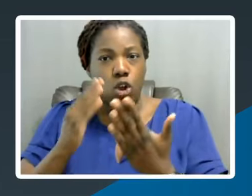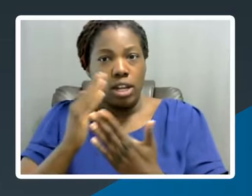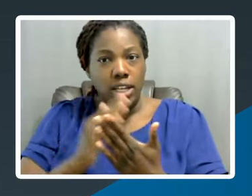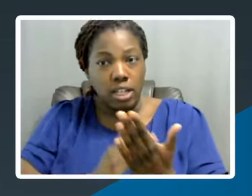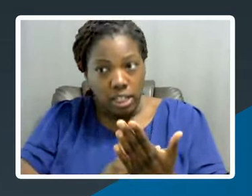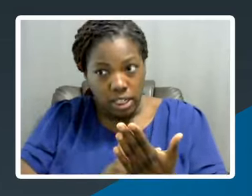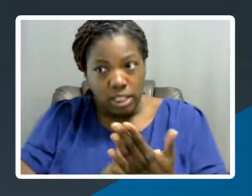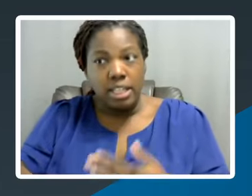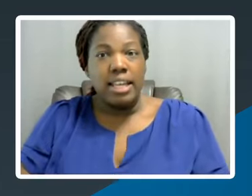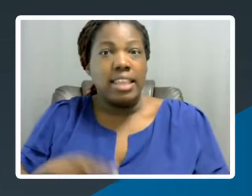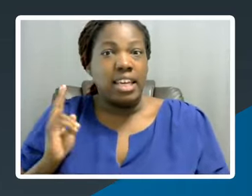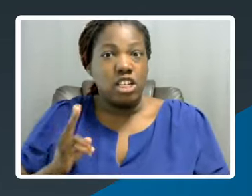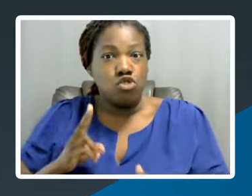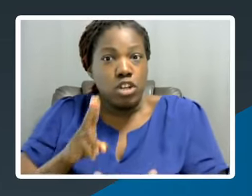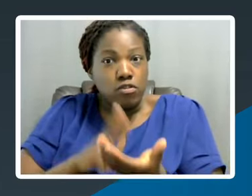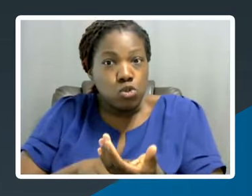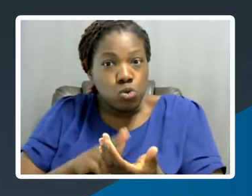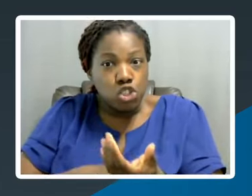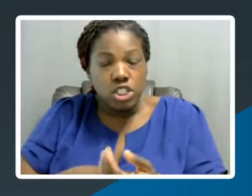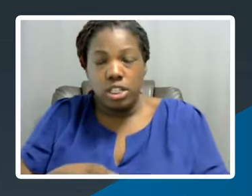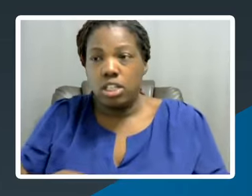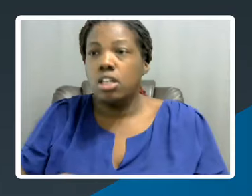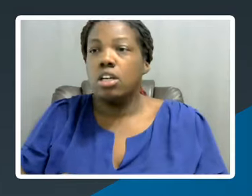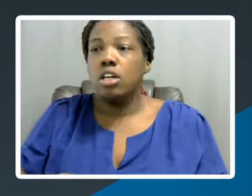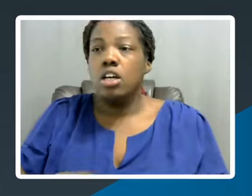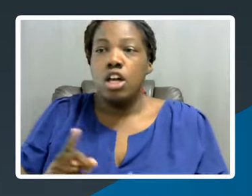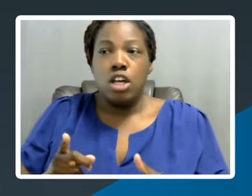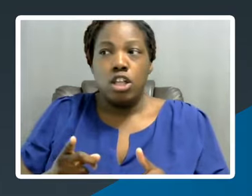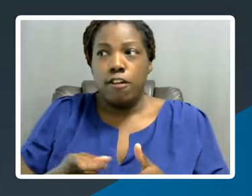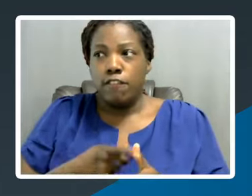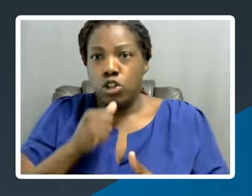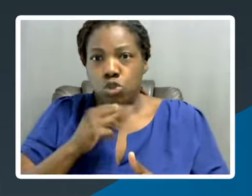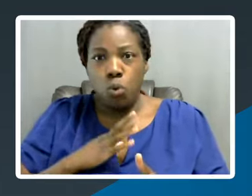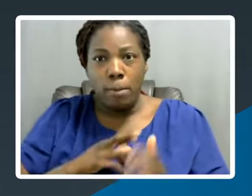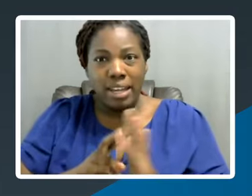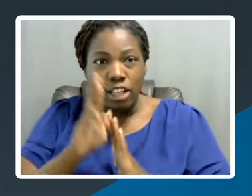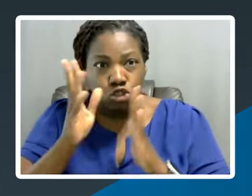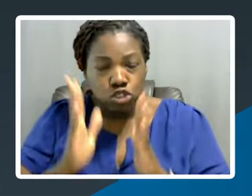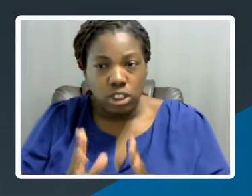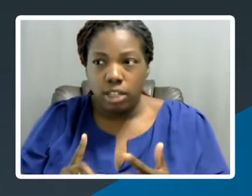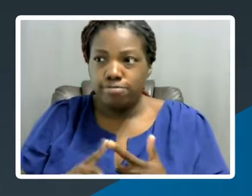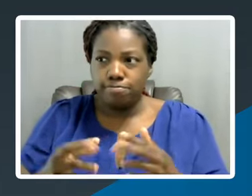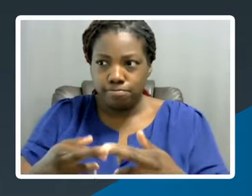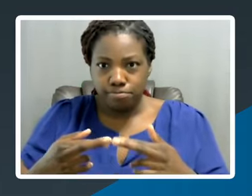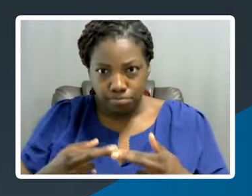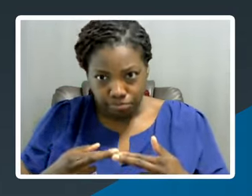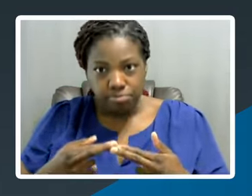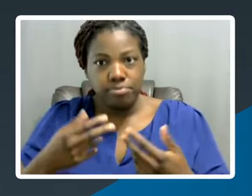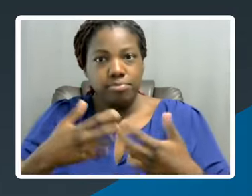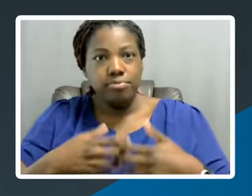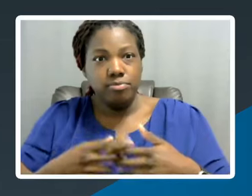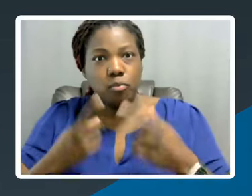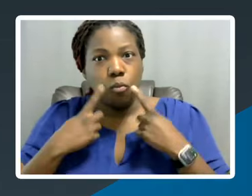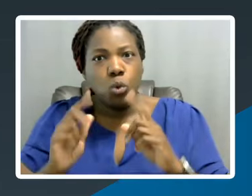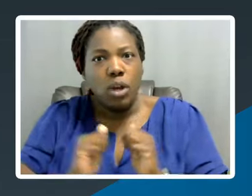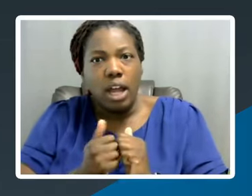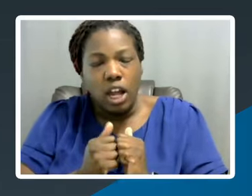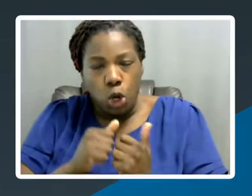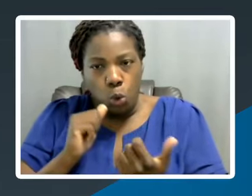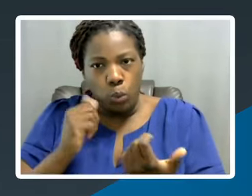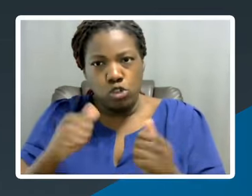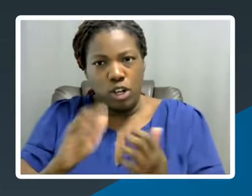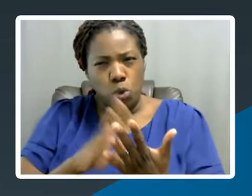sushi or who the first women astronauts were or how a donut machine works. And we figure out as much as we possibly can in that evening.